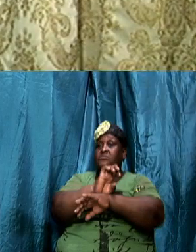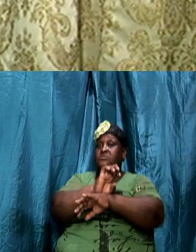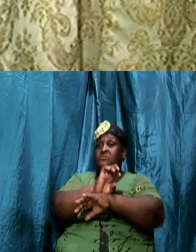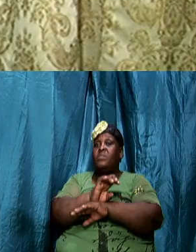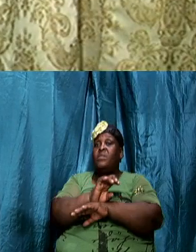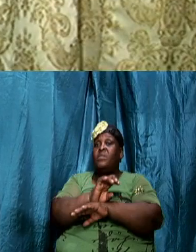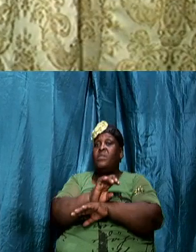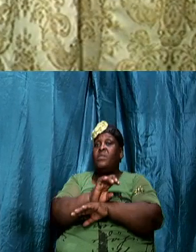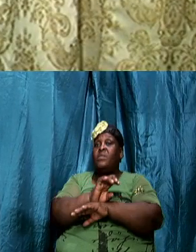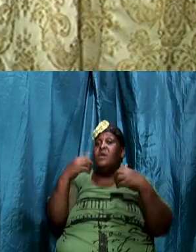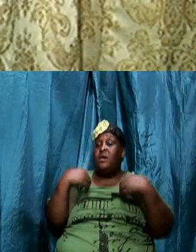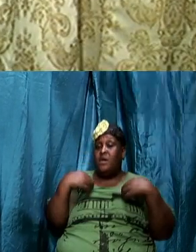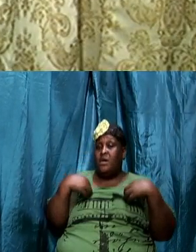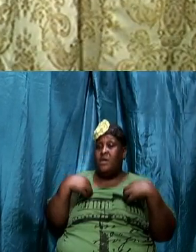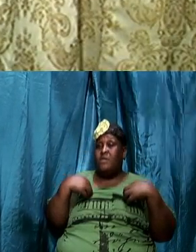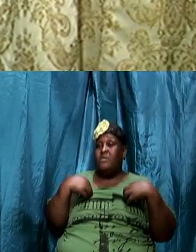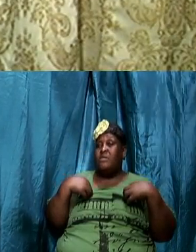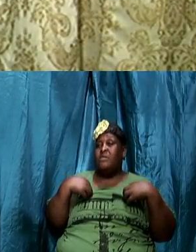had commendations